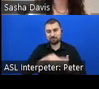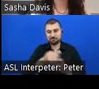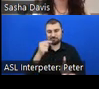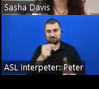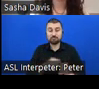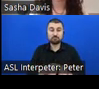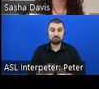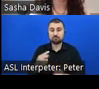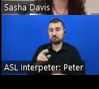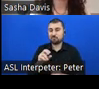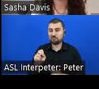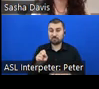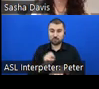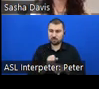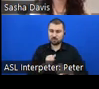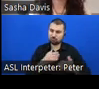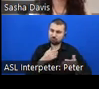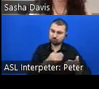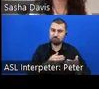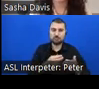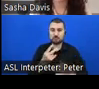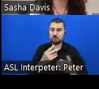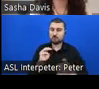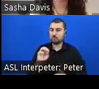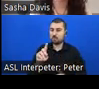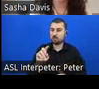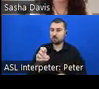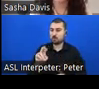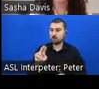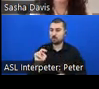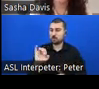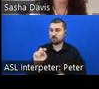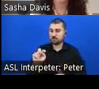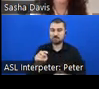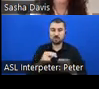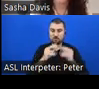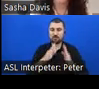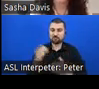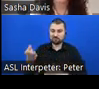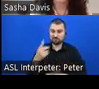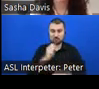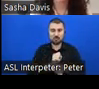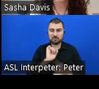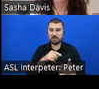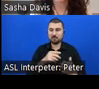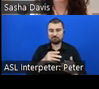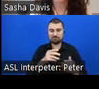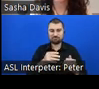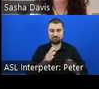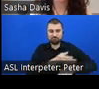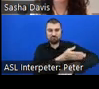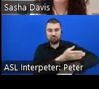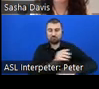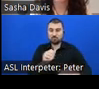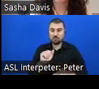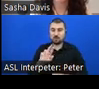Gross worked very closely with the two modernist architects hired to work on the renovation. Their names were Arthur